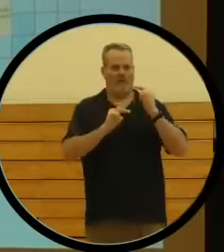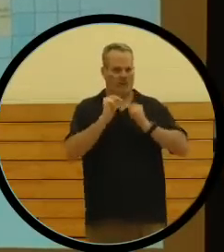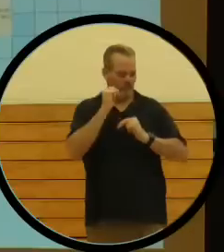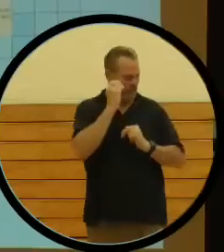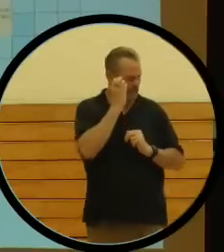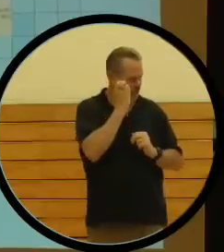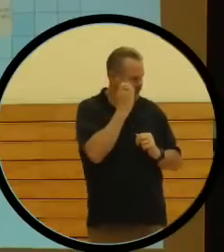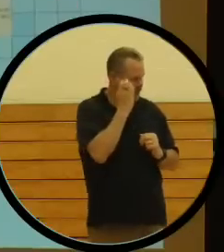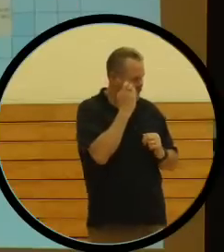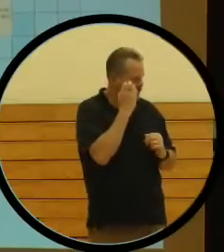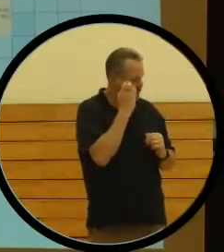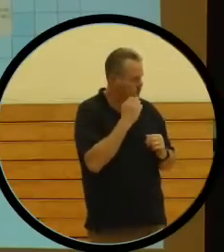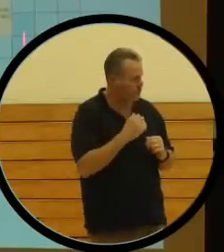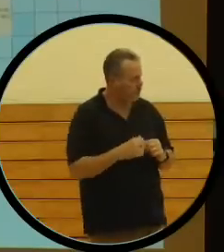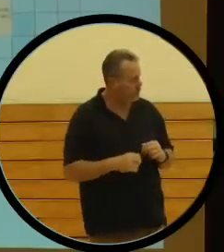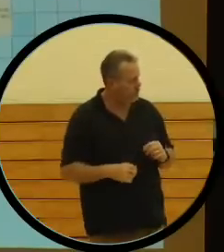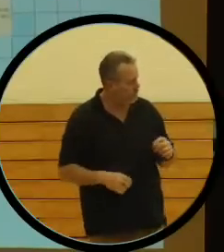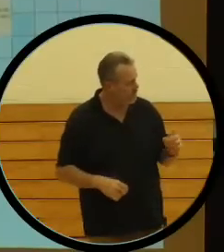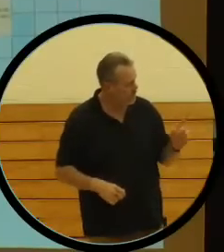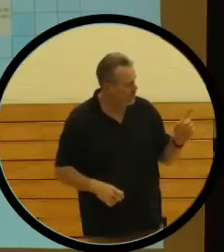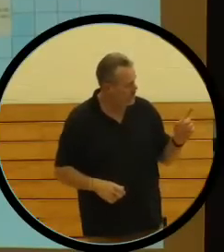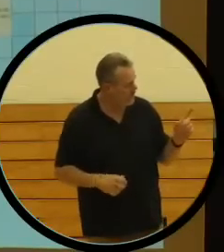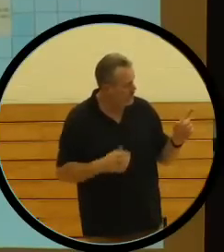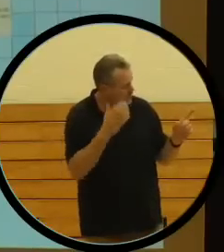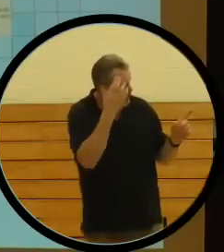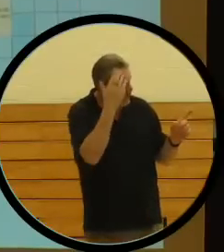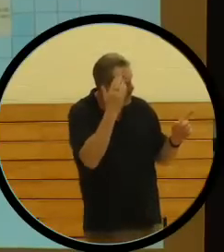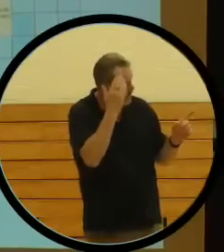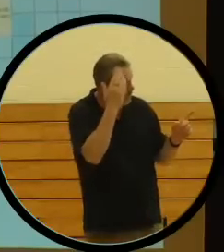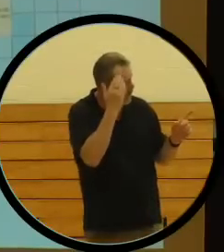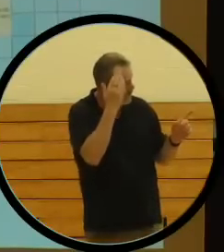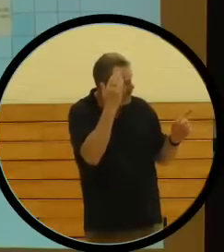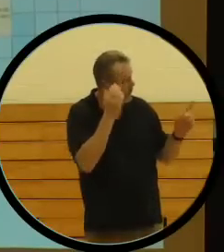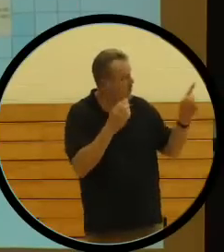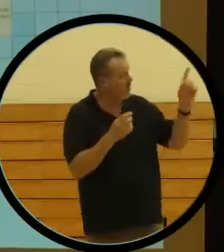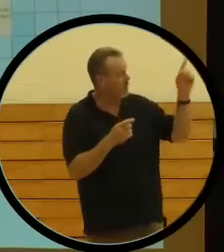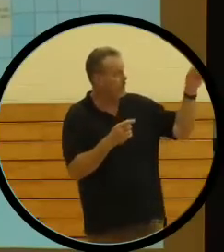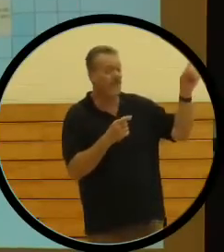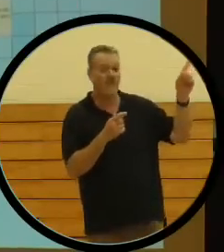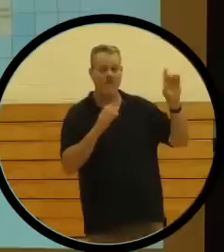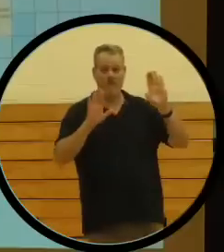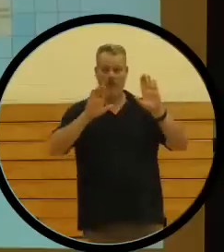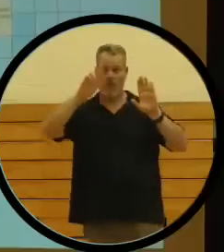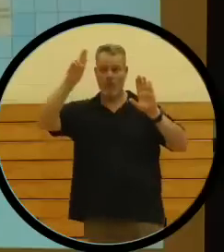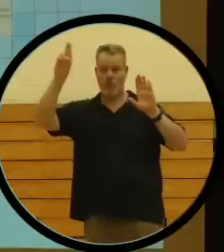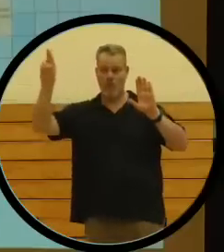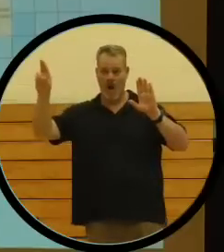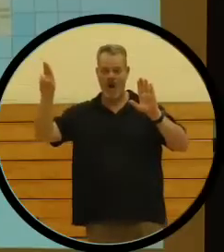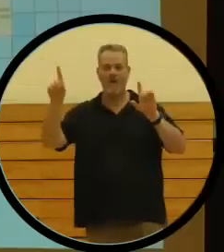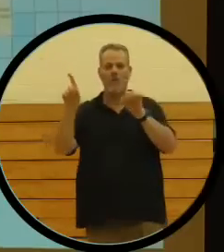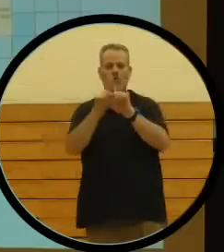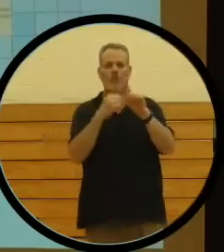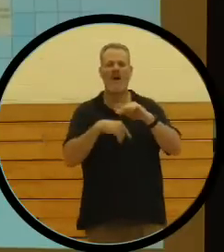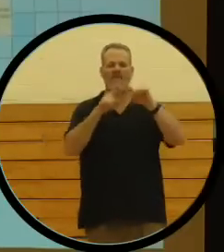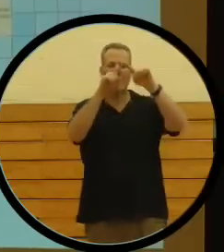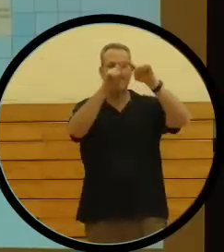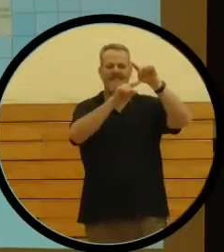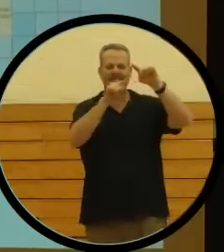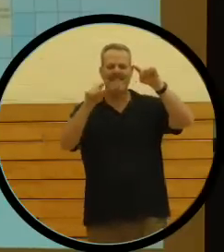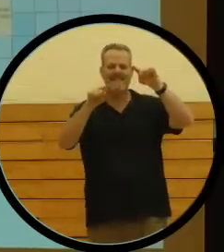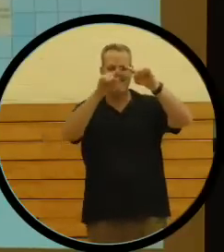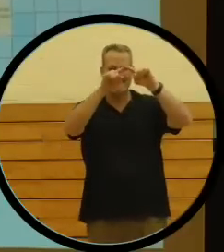what people observe, and we create this with the Mercalli scale. We also have these little triangles all over the island, which